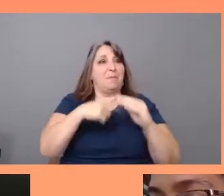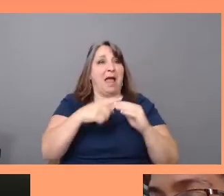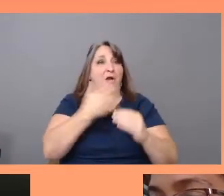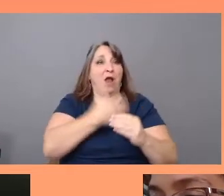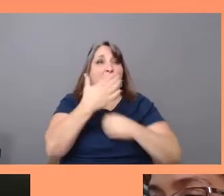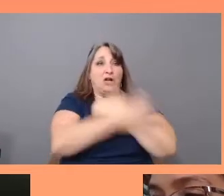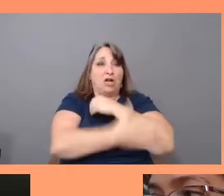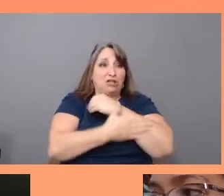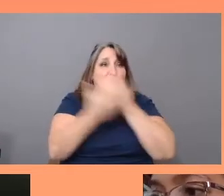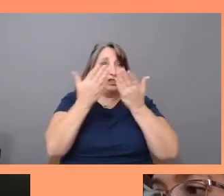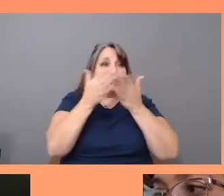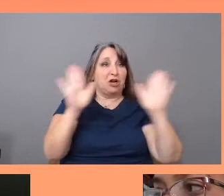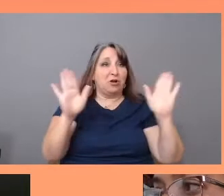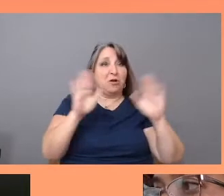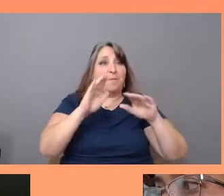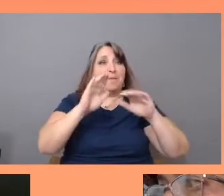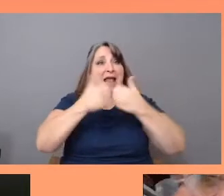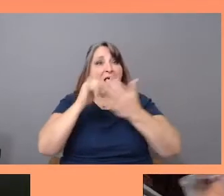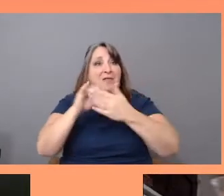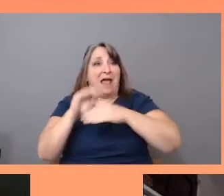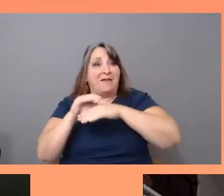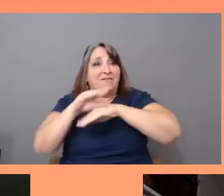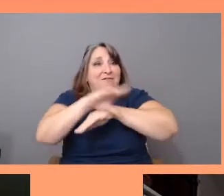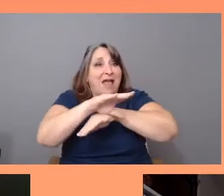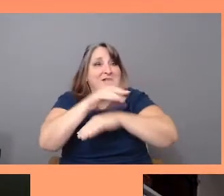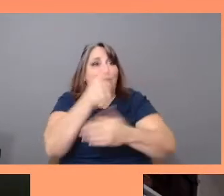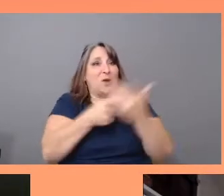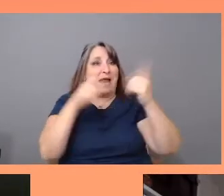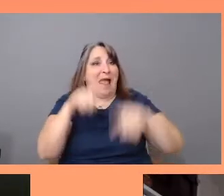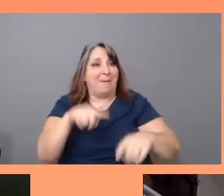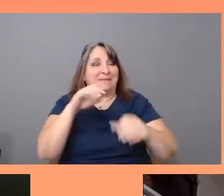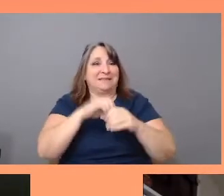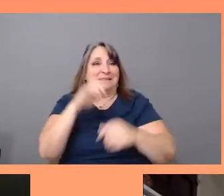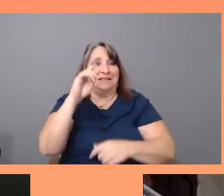how it informs what happens in the documentary field.